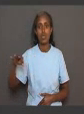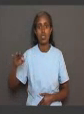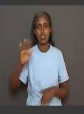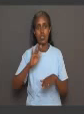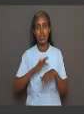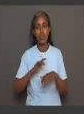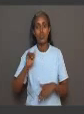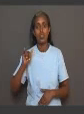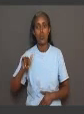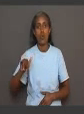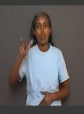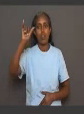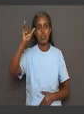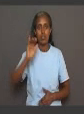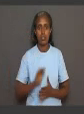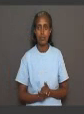the y-axis.